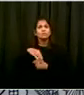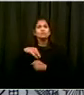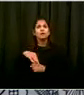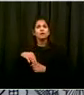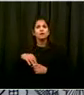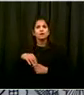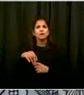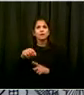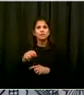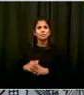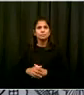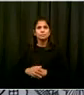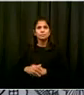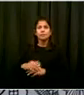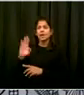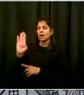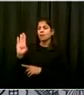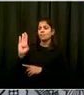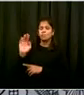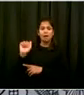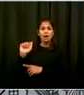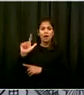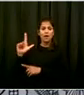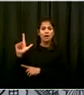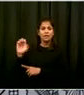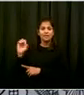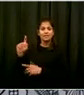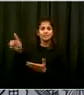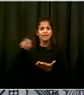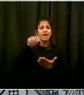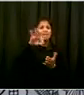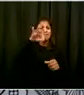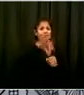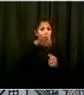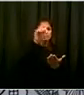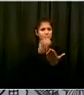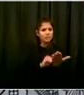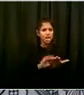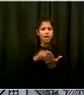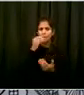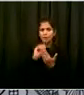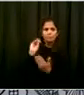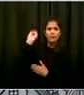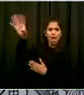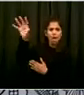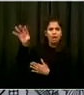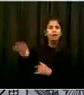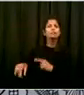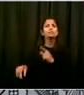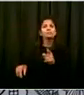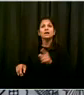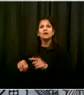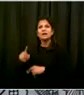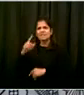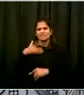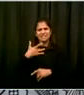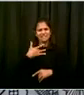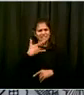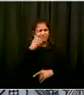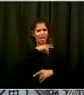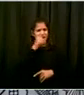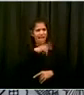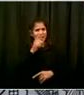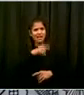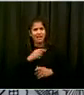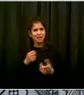should be investigated. Can you say if the city is pursuing an investigation itself, and or has your administration requested